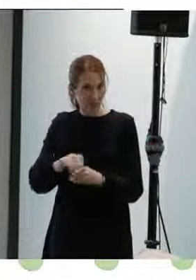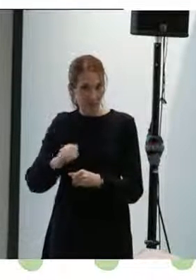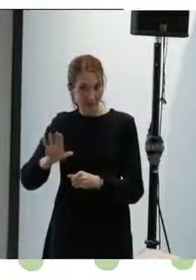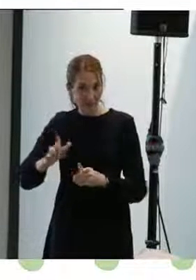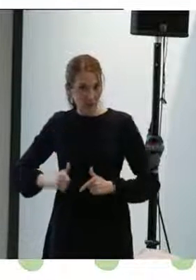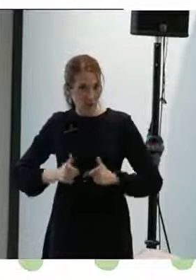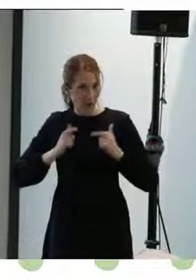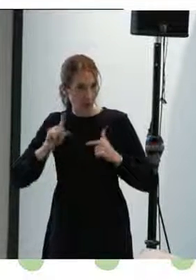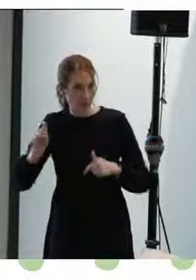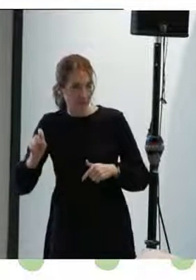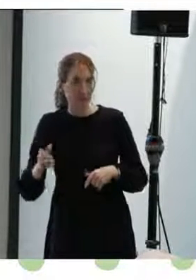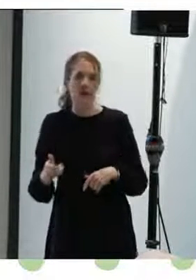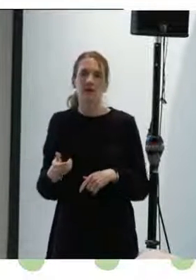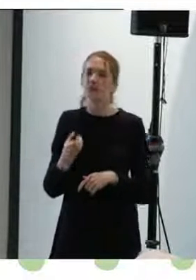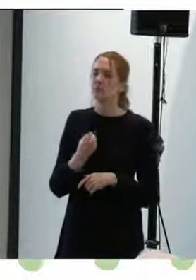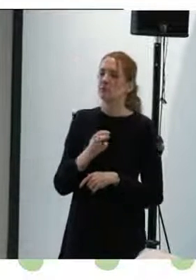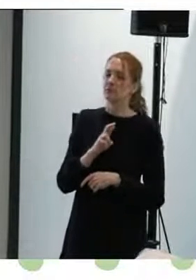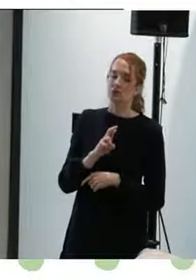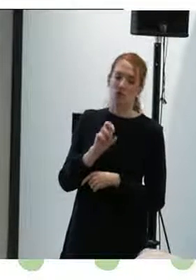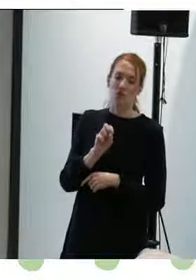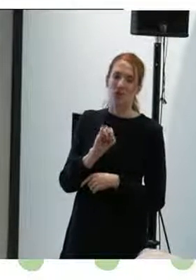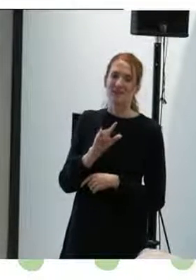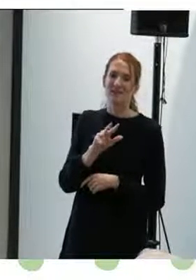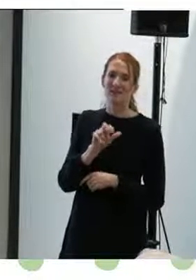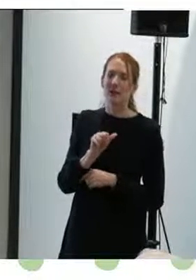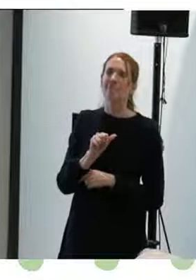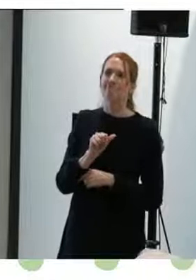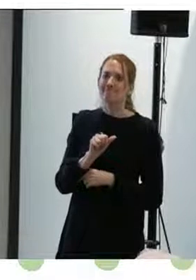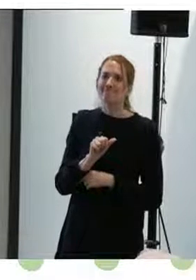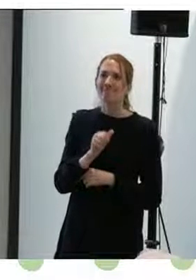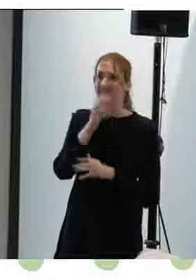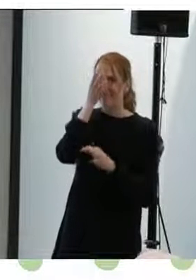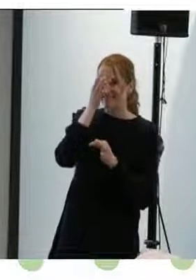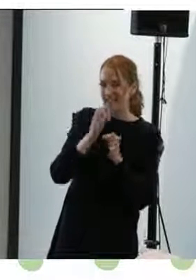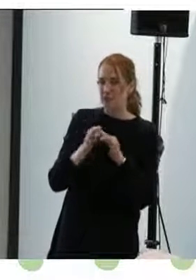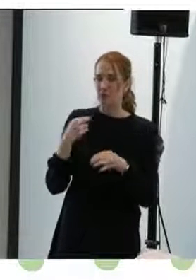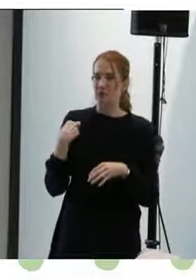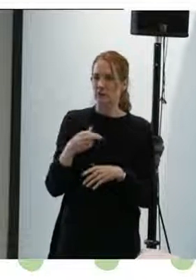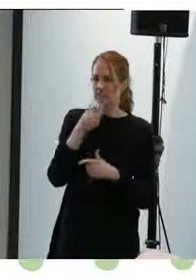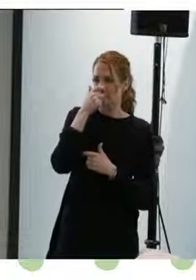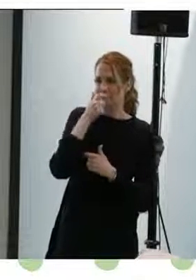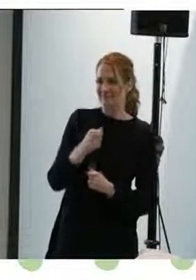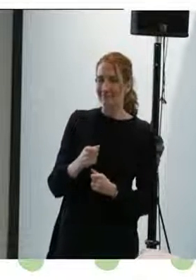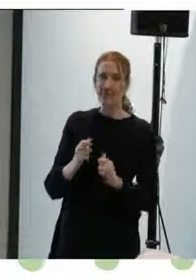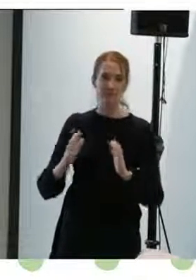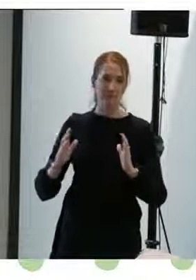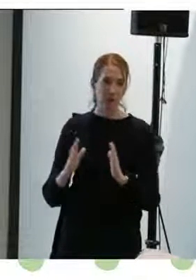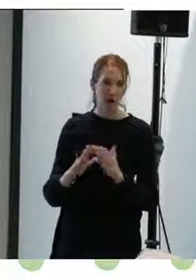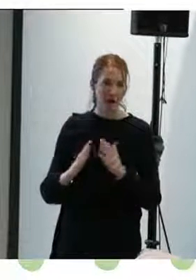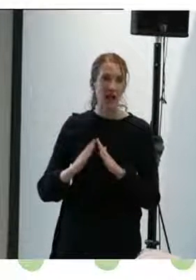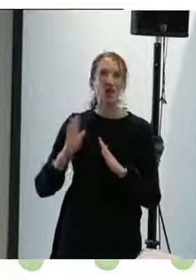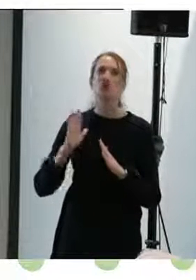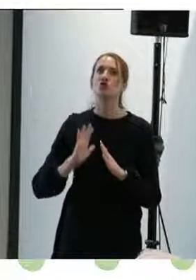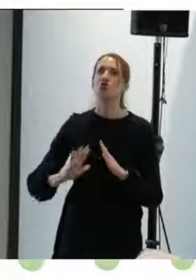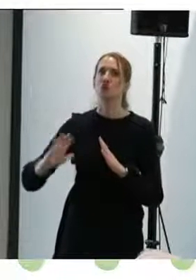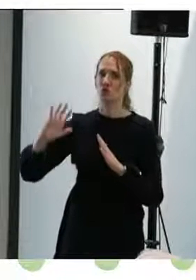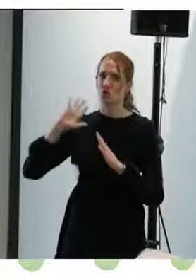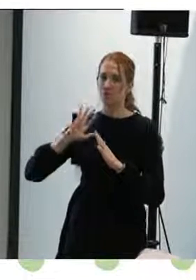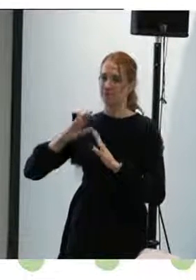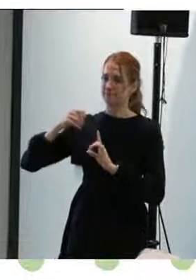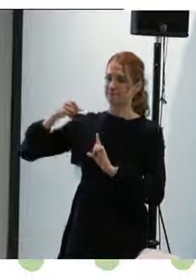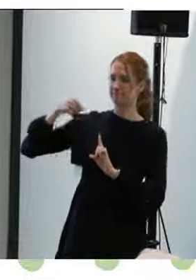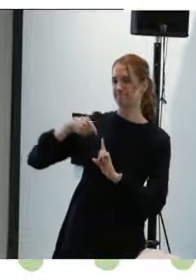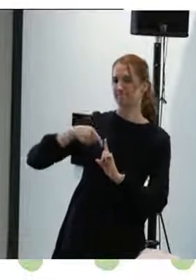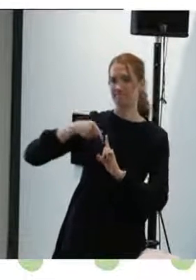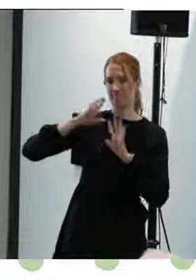The faith and religion is very interesting because in many of these small towns, life used to be really built around church.